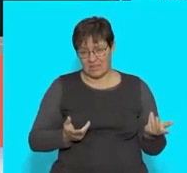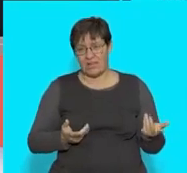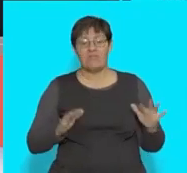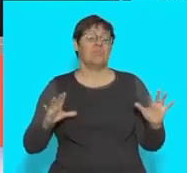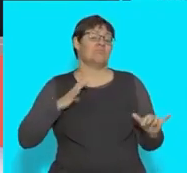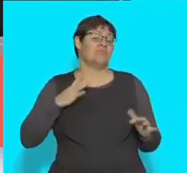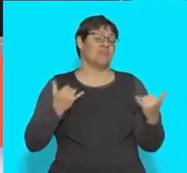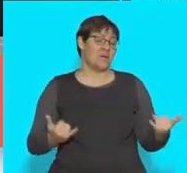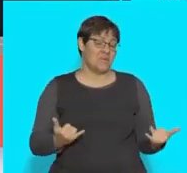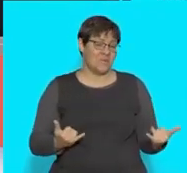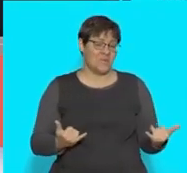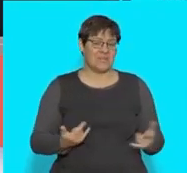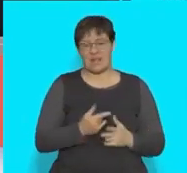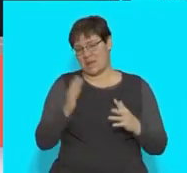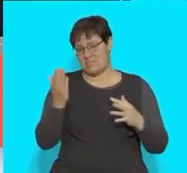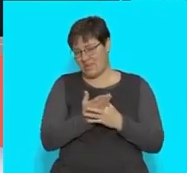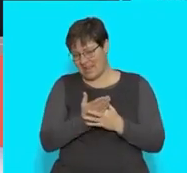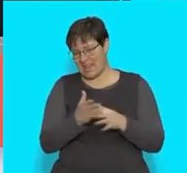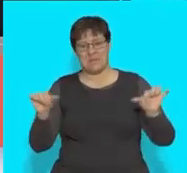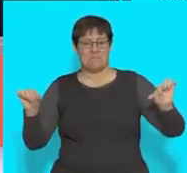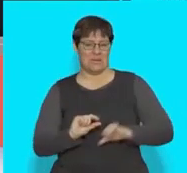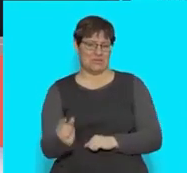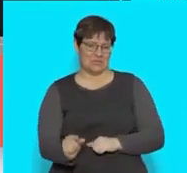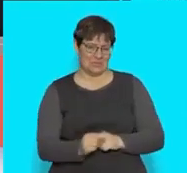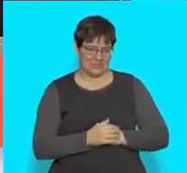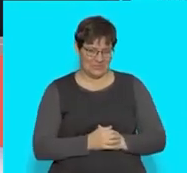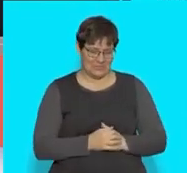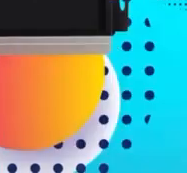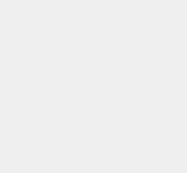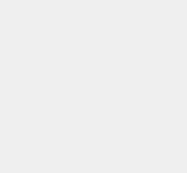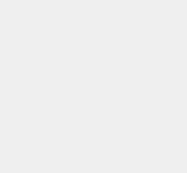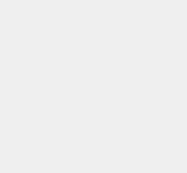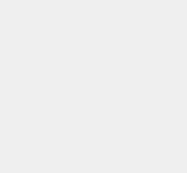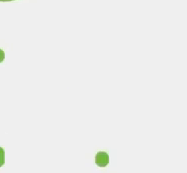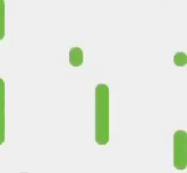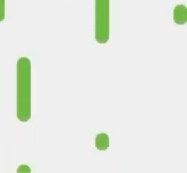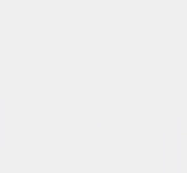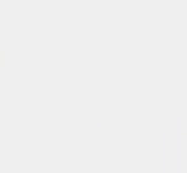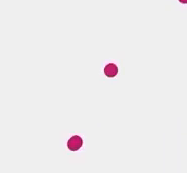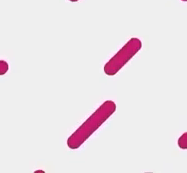Right, that is all for now. We're going to take a wee break and we'll be right back.